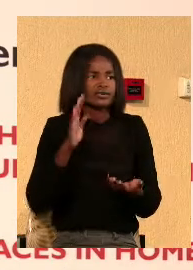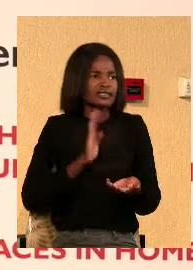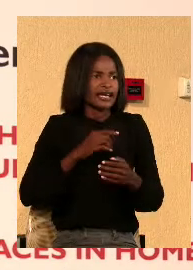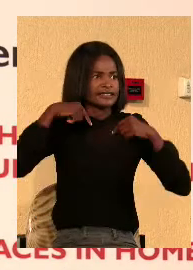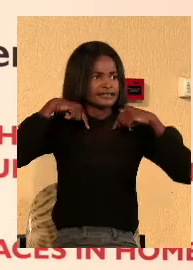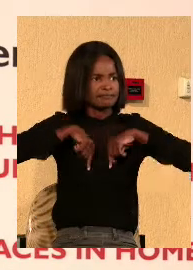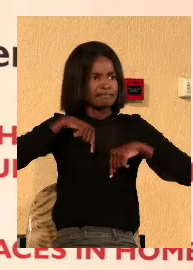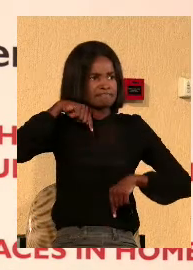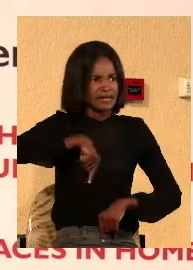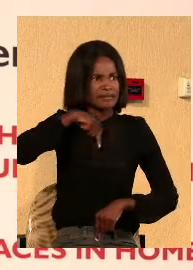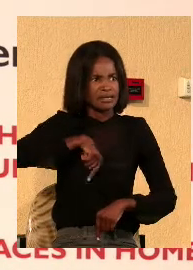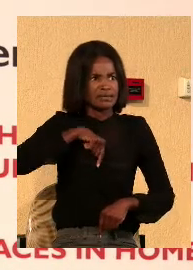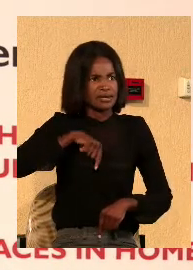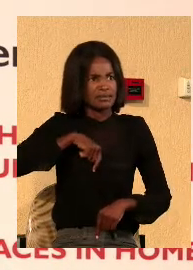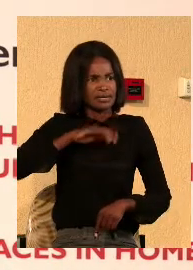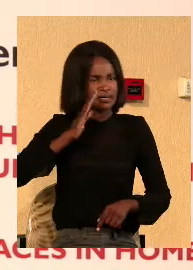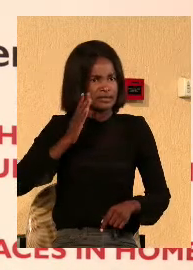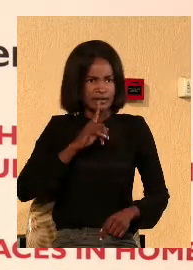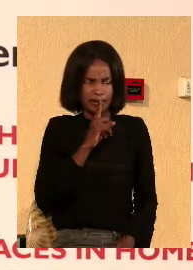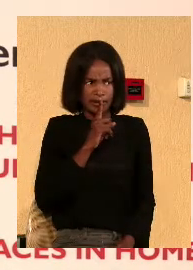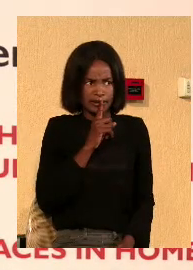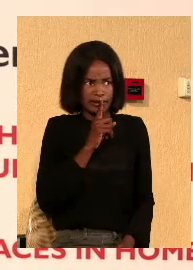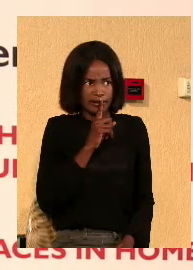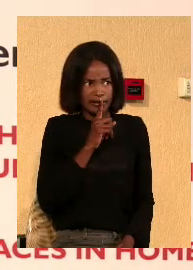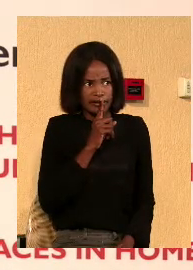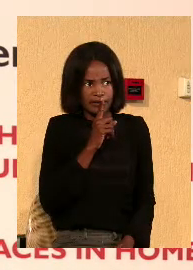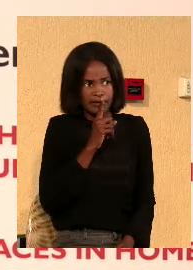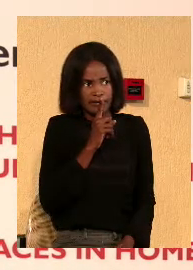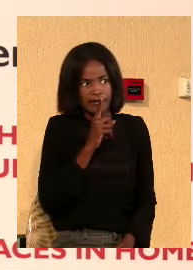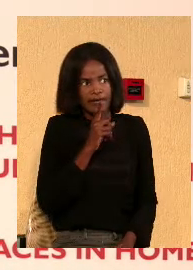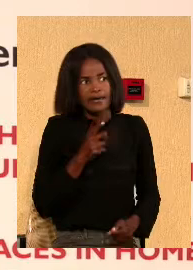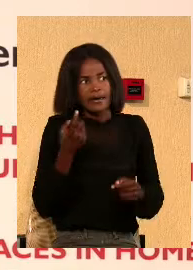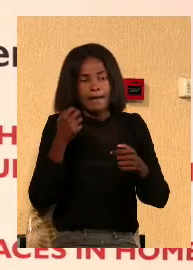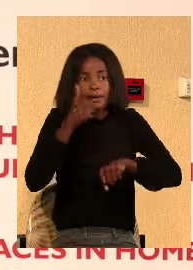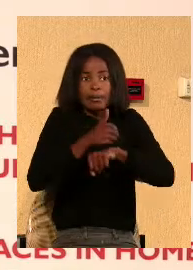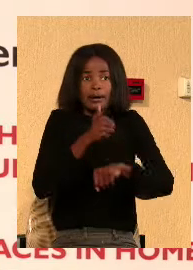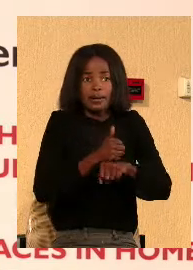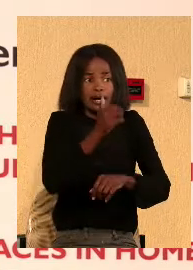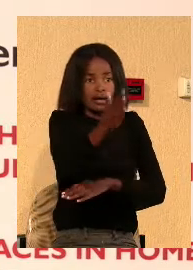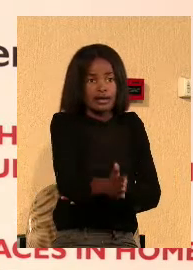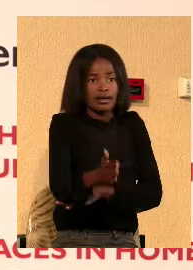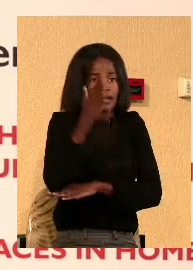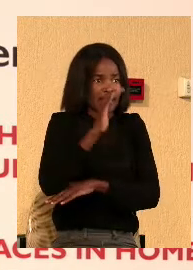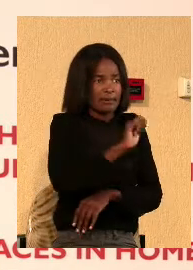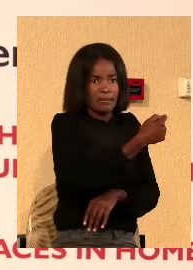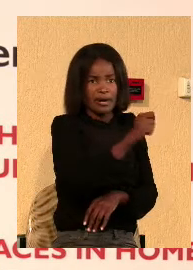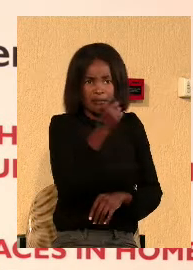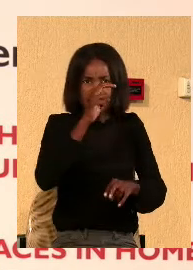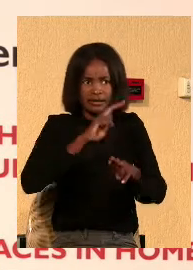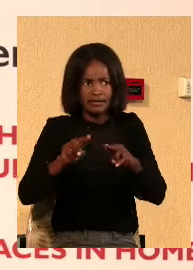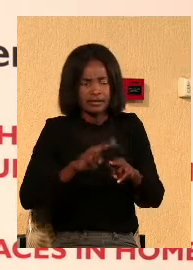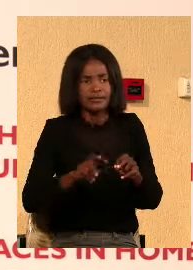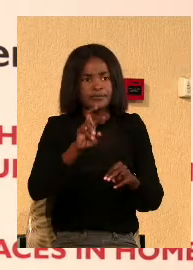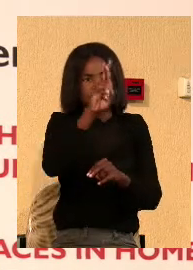also have to say thanks. Our interventions also hammer in a way, because we locked the borders, we locked